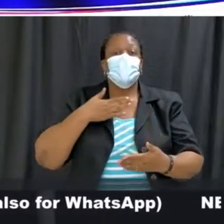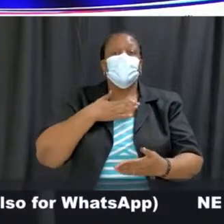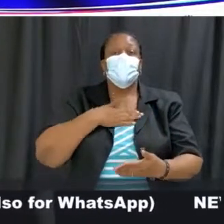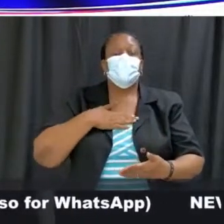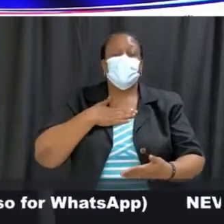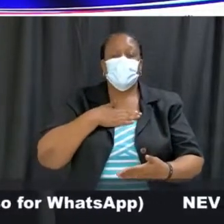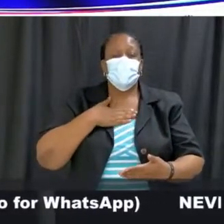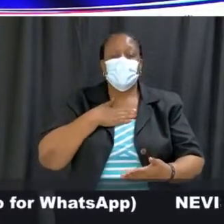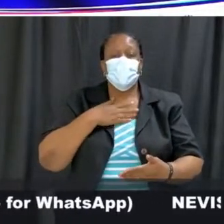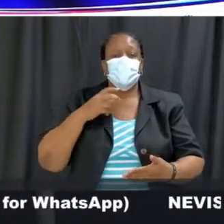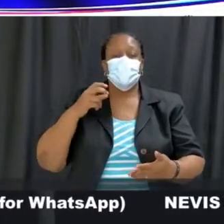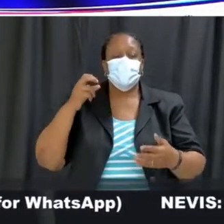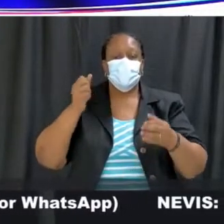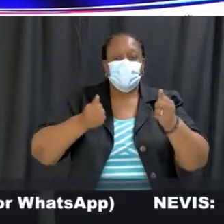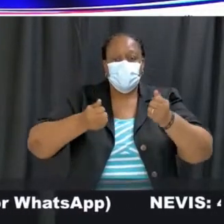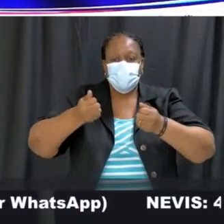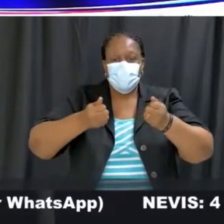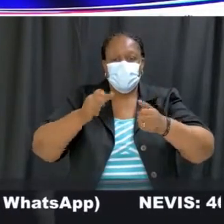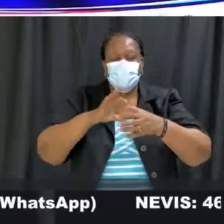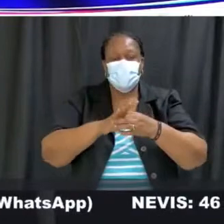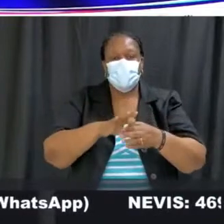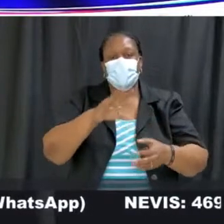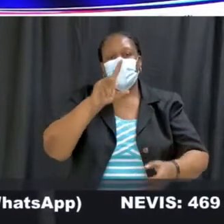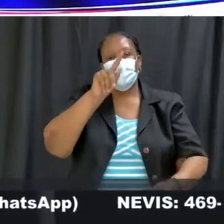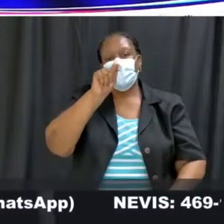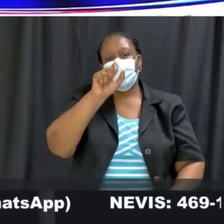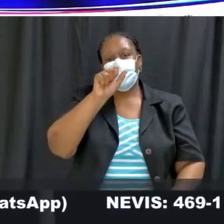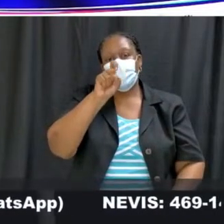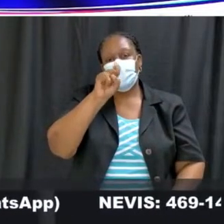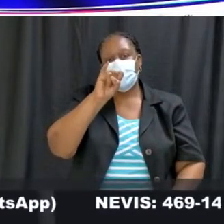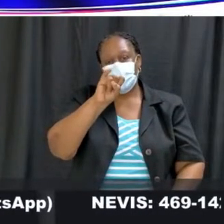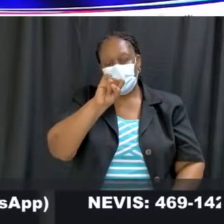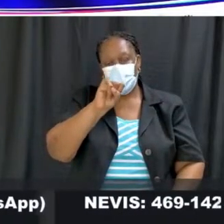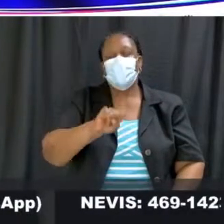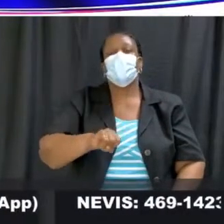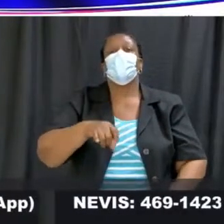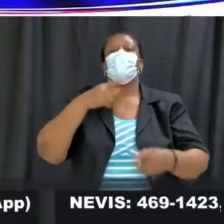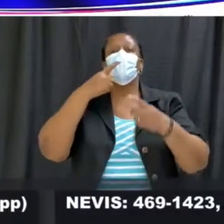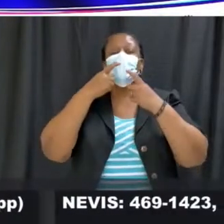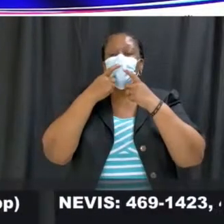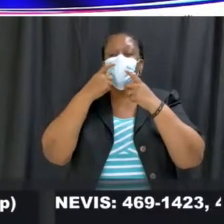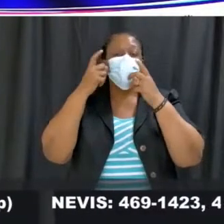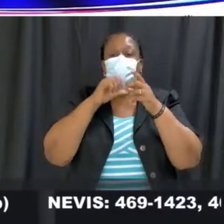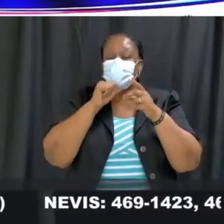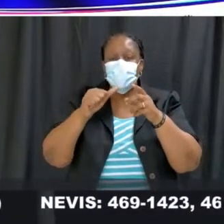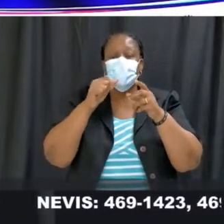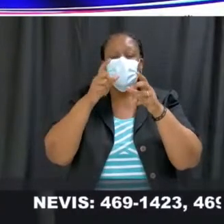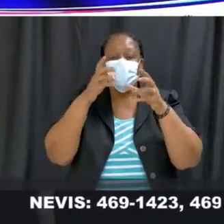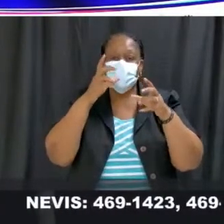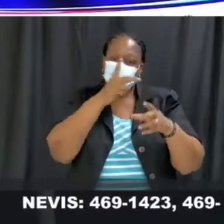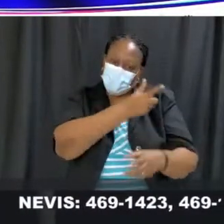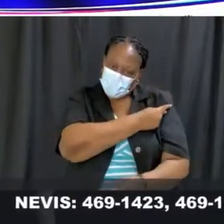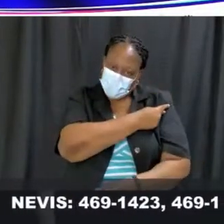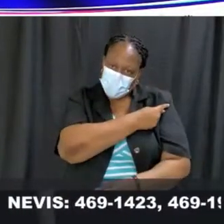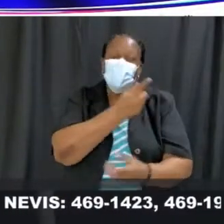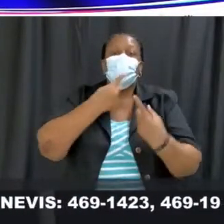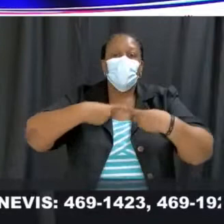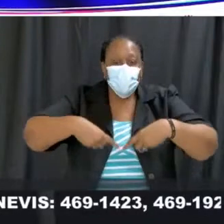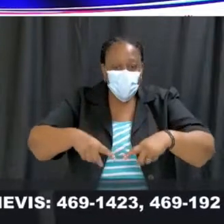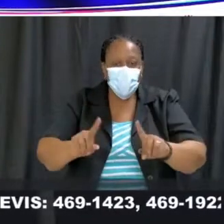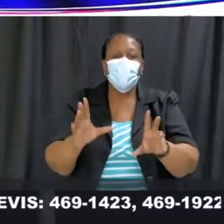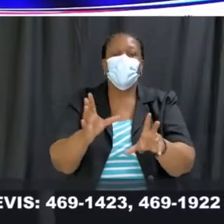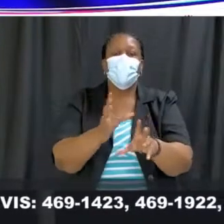particular who have not yet gone through their vaccination process to utilize this opportunity